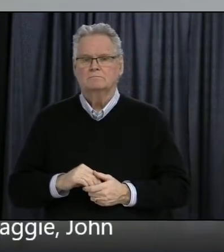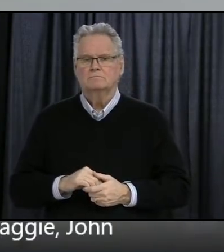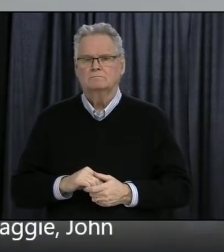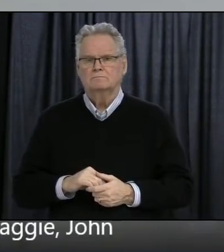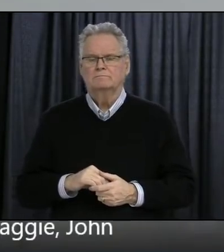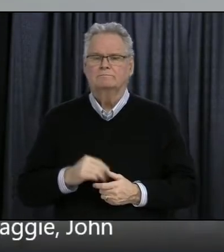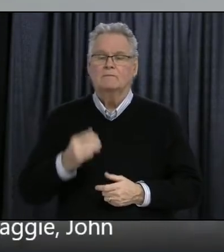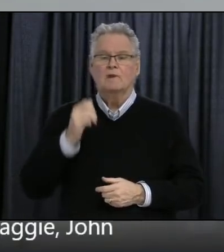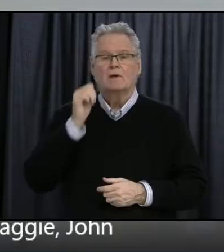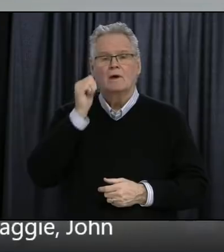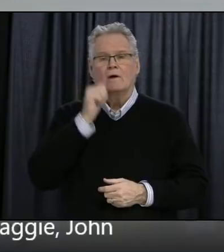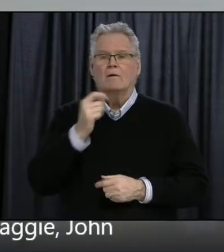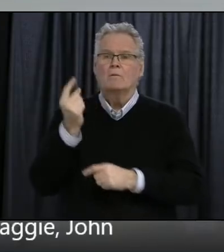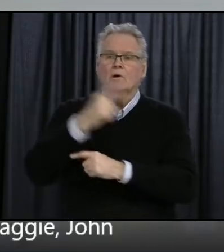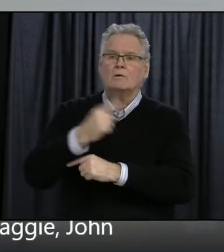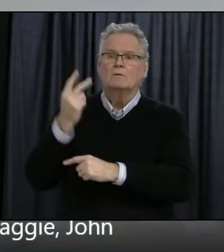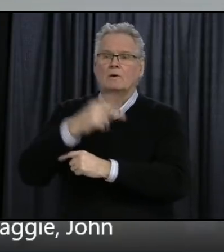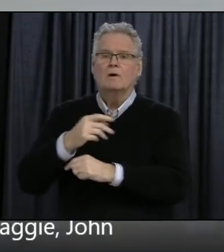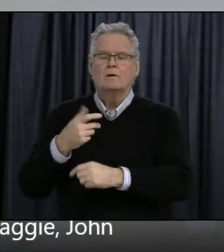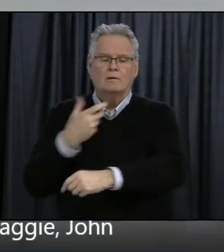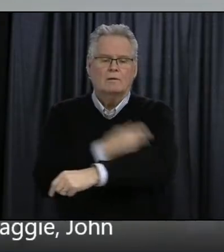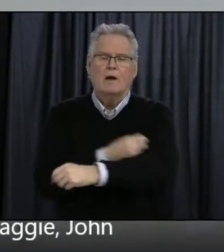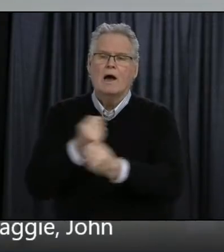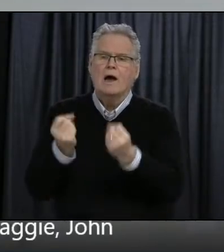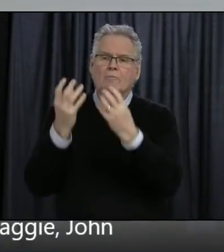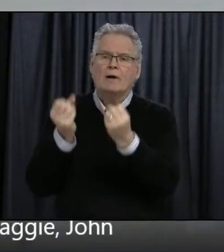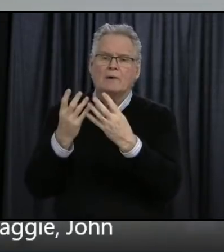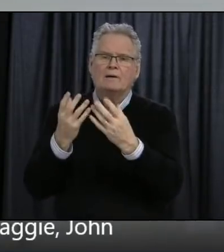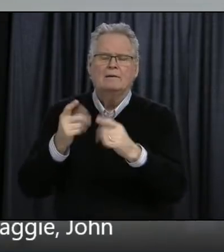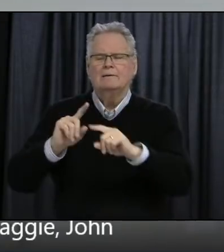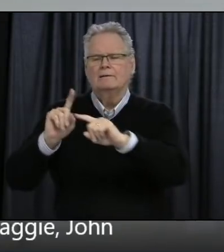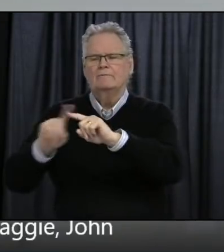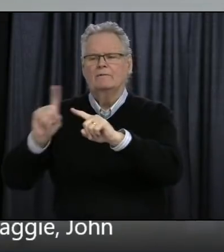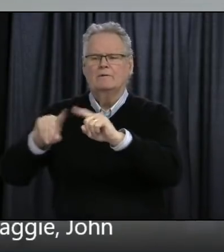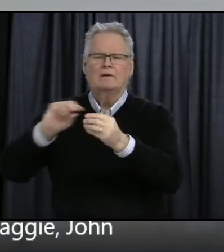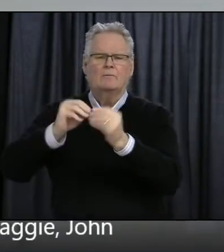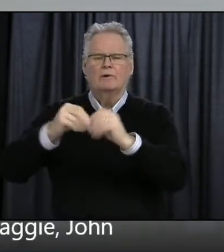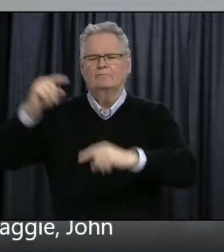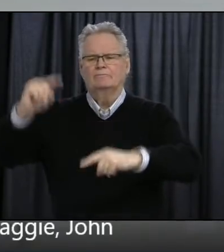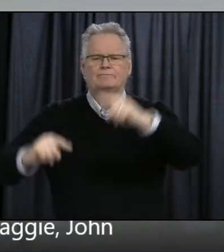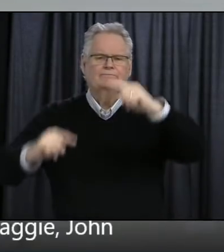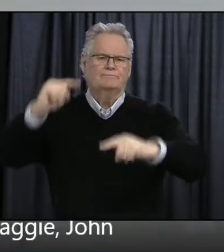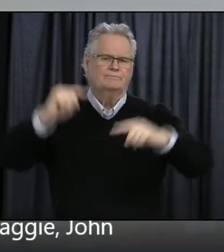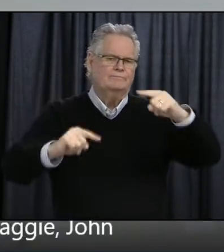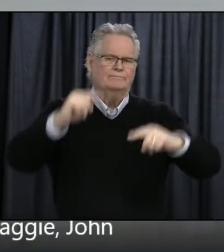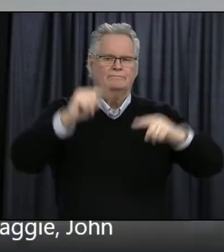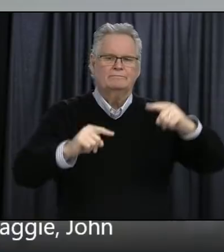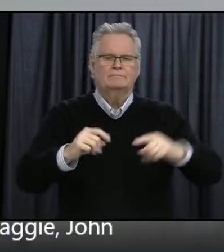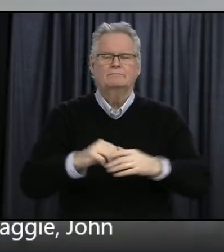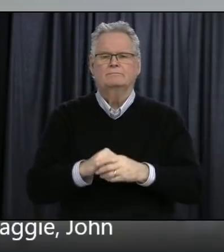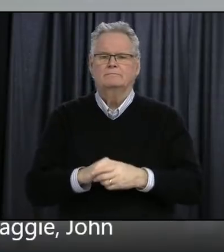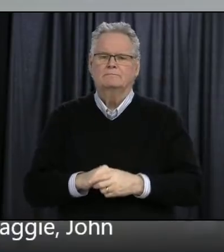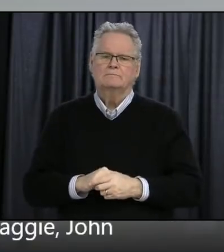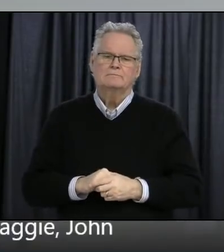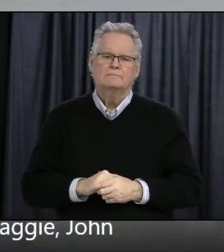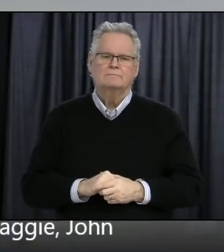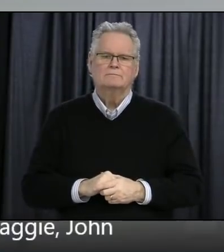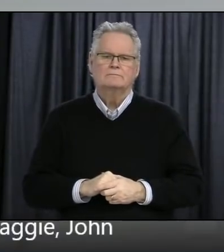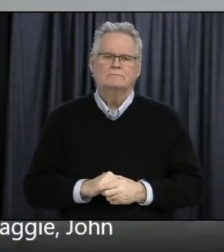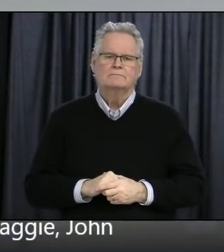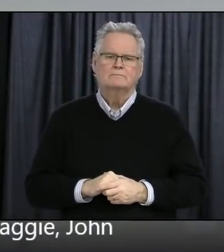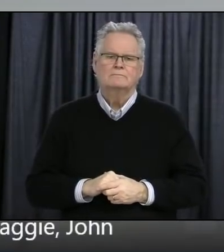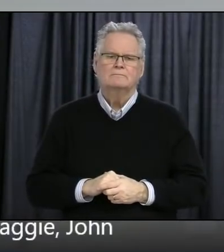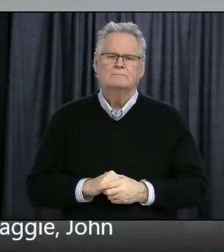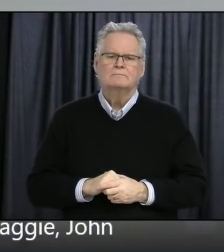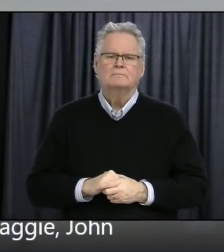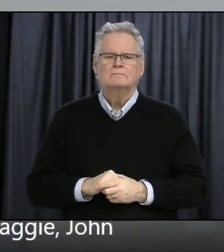a figure immediately to hand, but I can certainly get one for you. It really rather depends on the